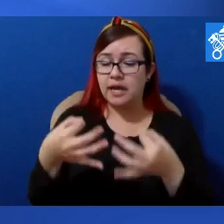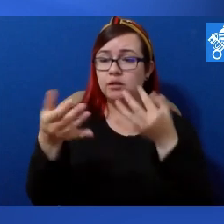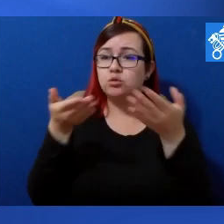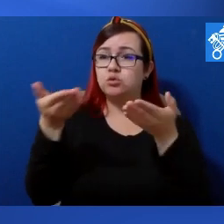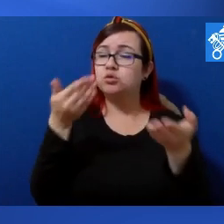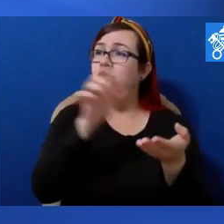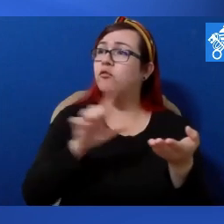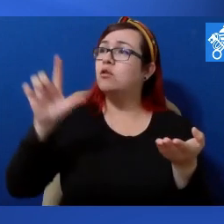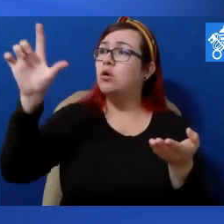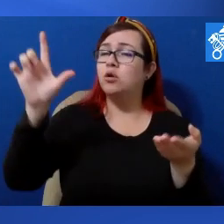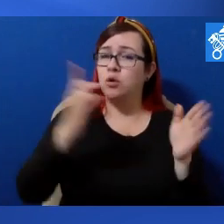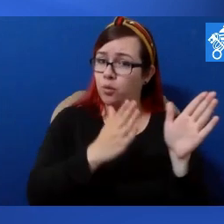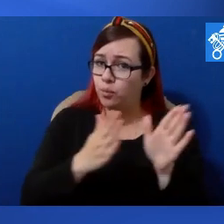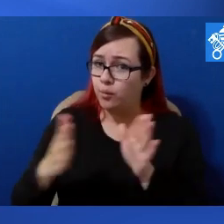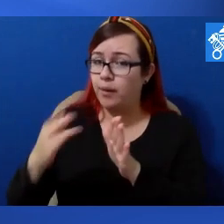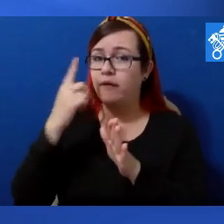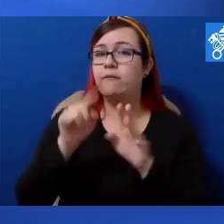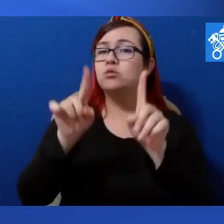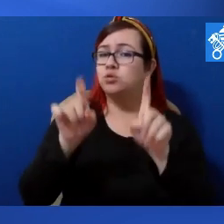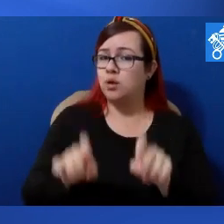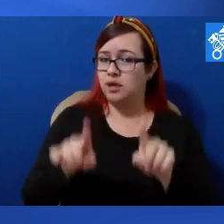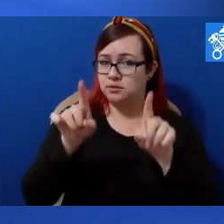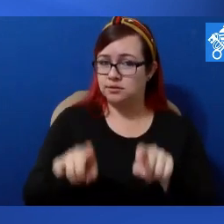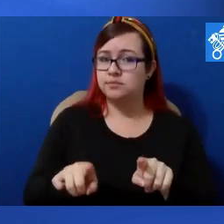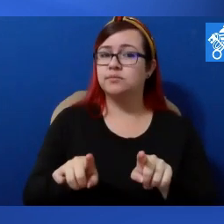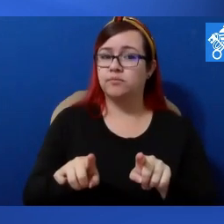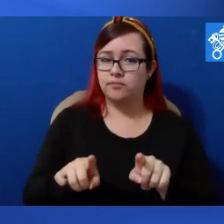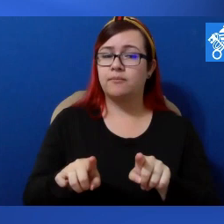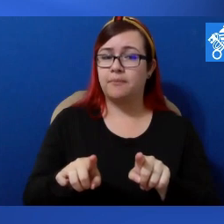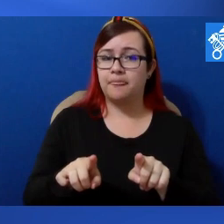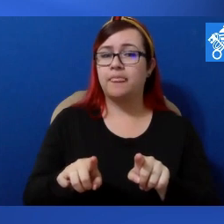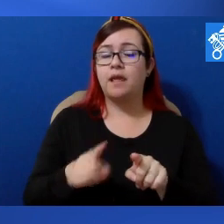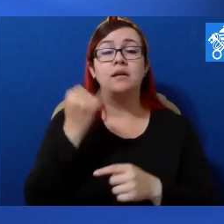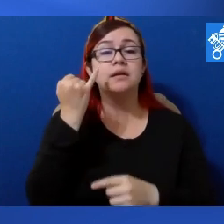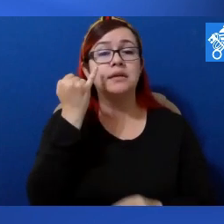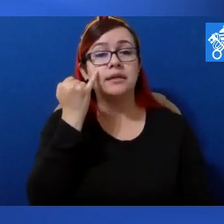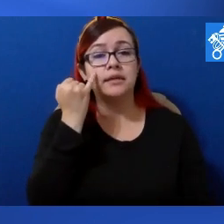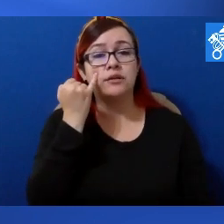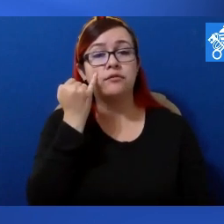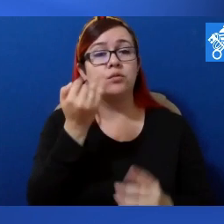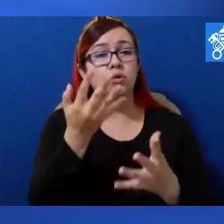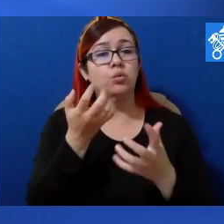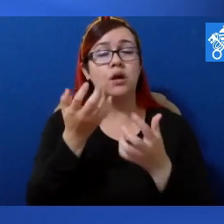when you come to serve the Lord, prepare yourself for trials.